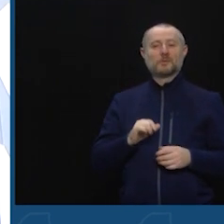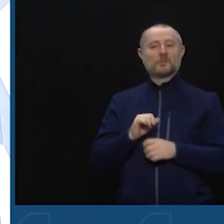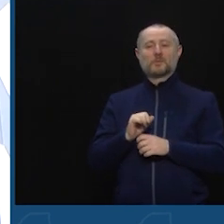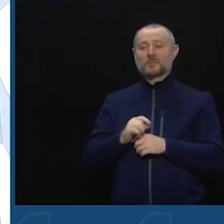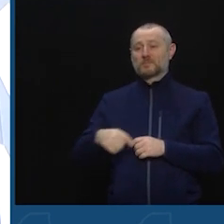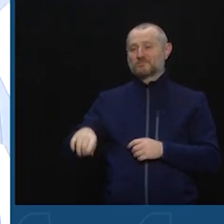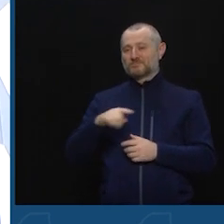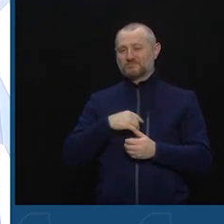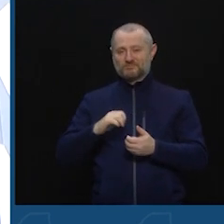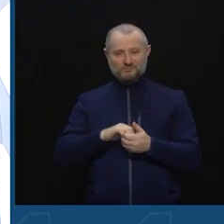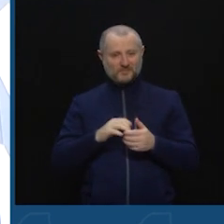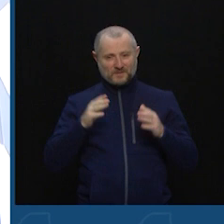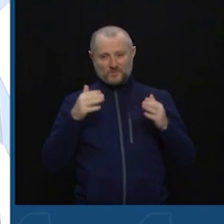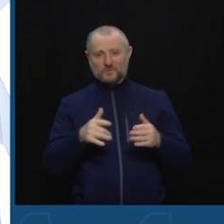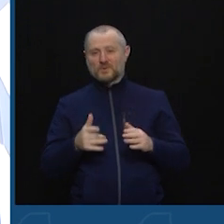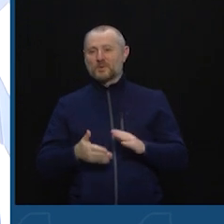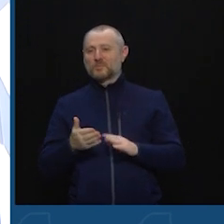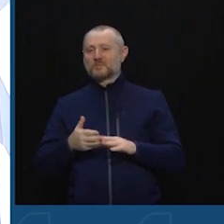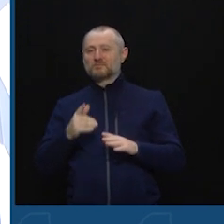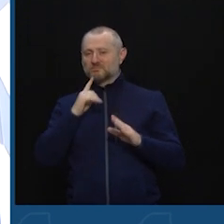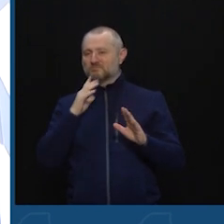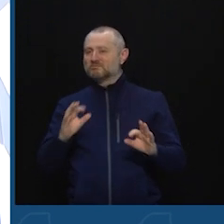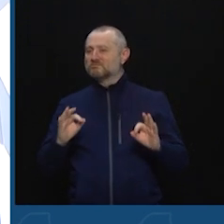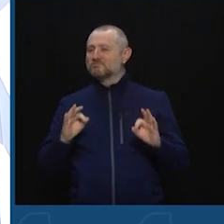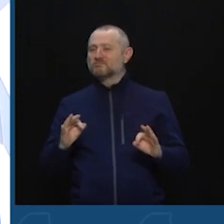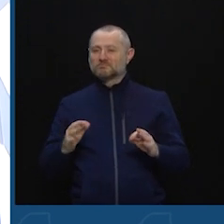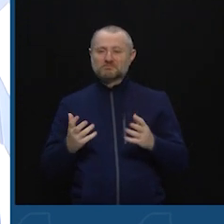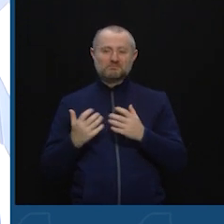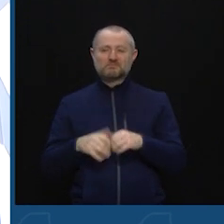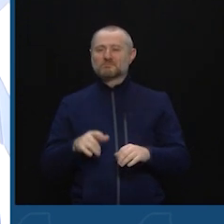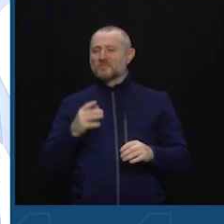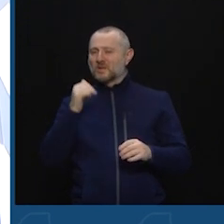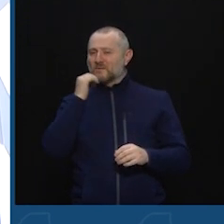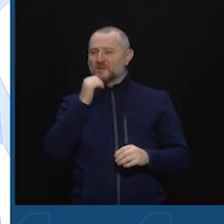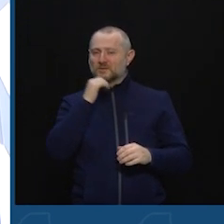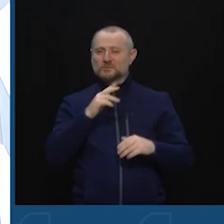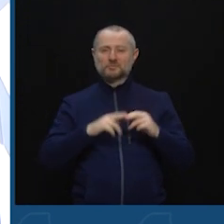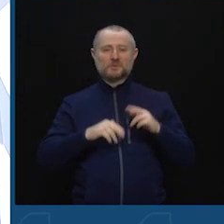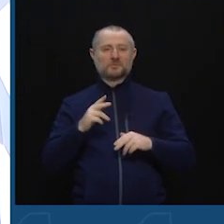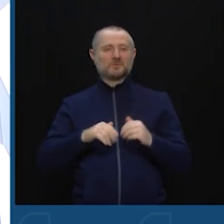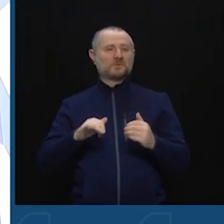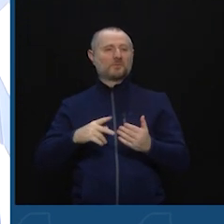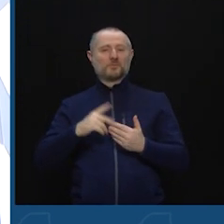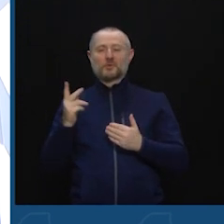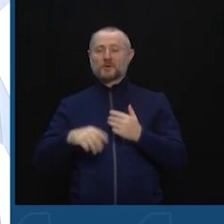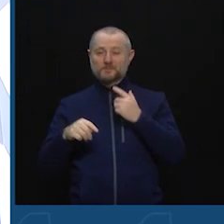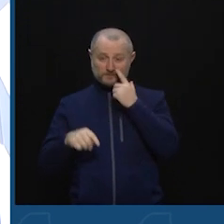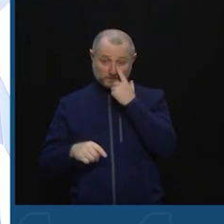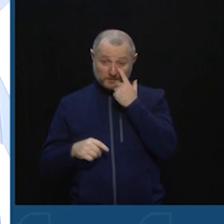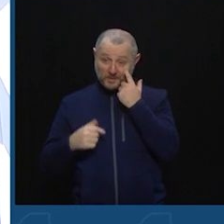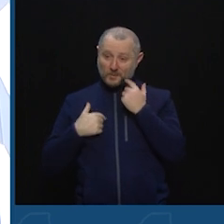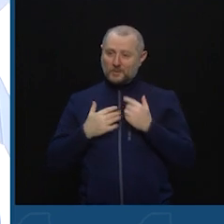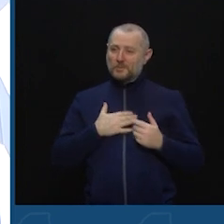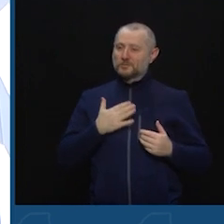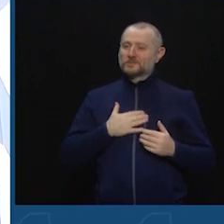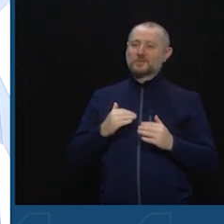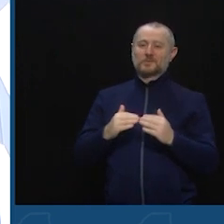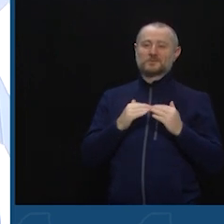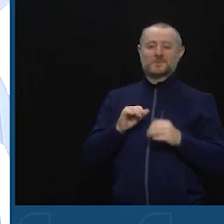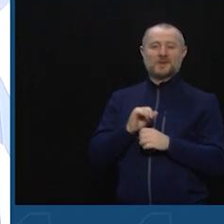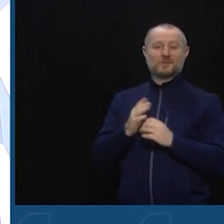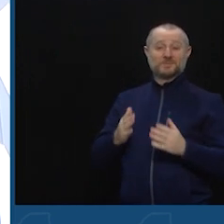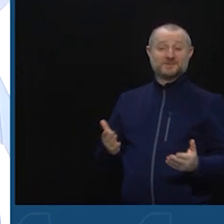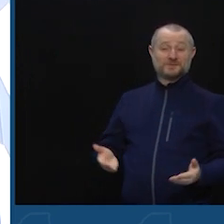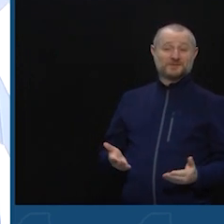on operational excellence every day through the construction program. And to my valued colleagues here at LaGuardia Gateway